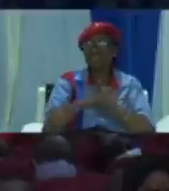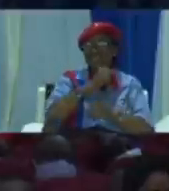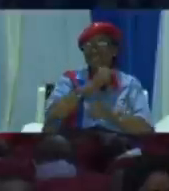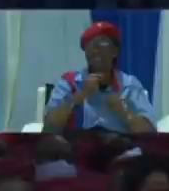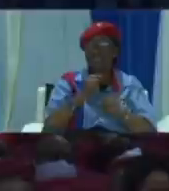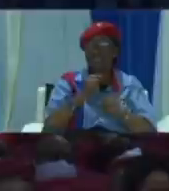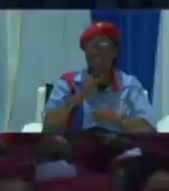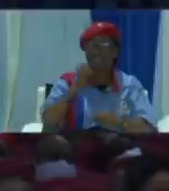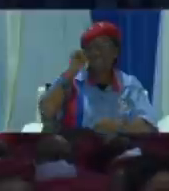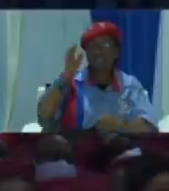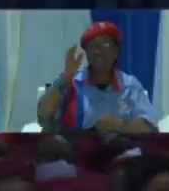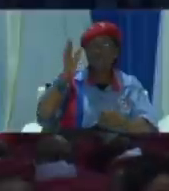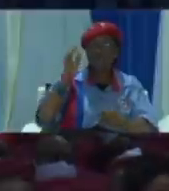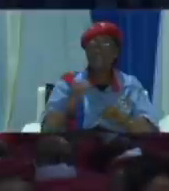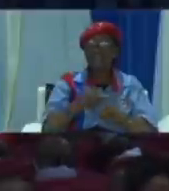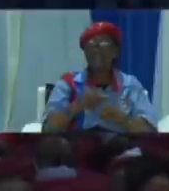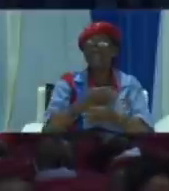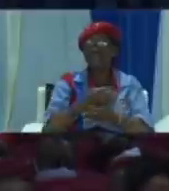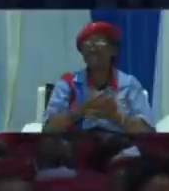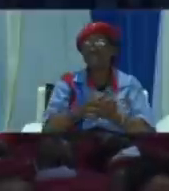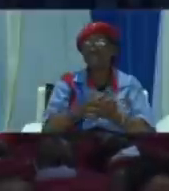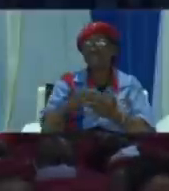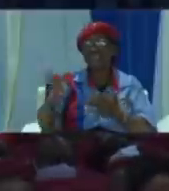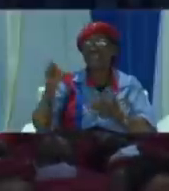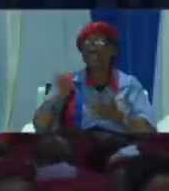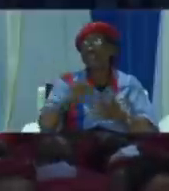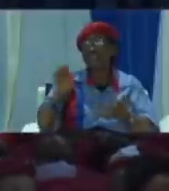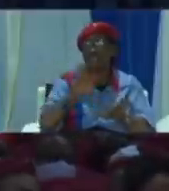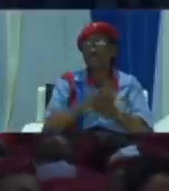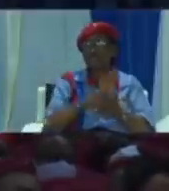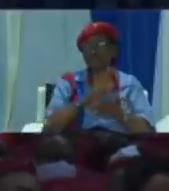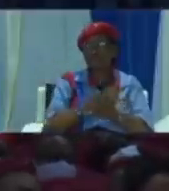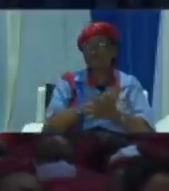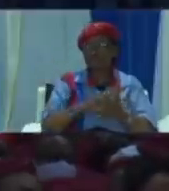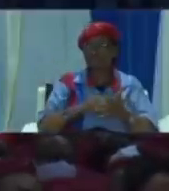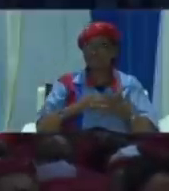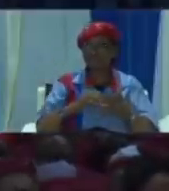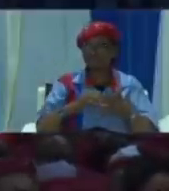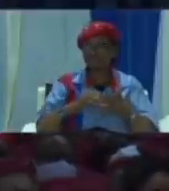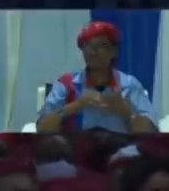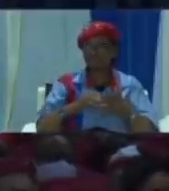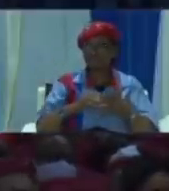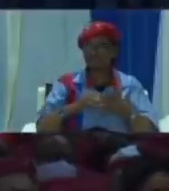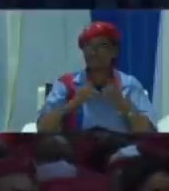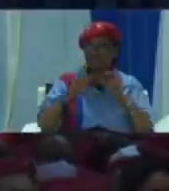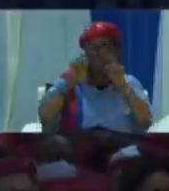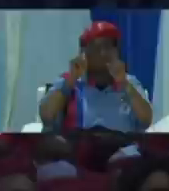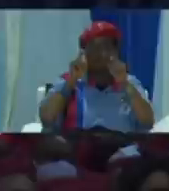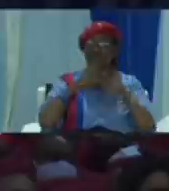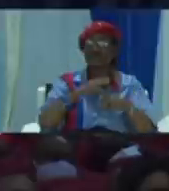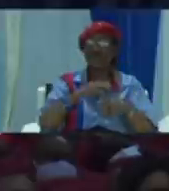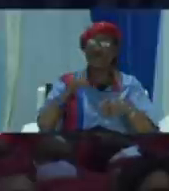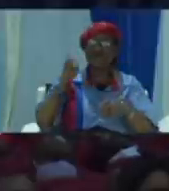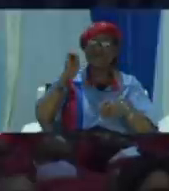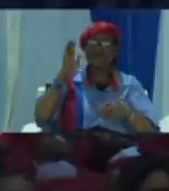he will fail a paper. So he will have to come back to do